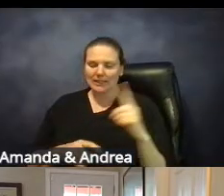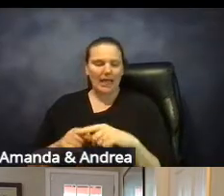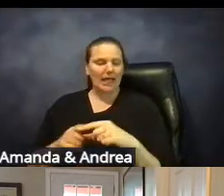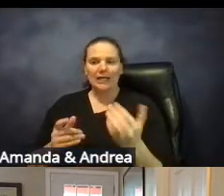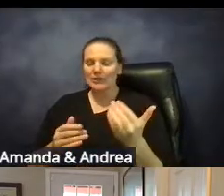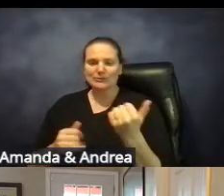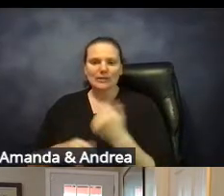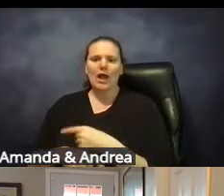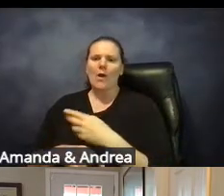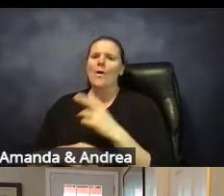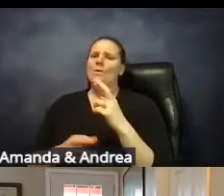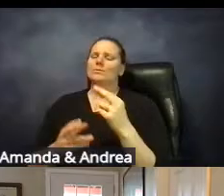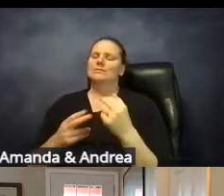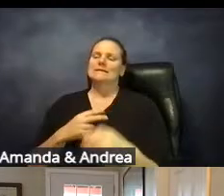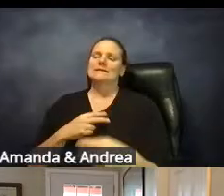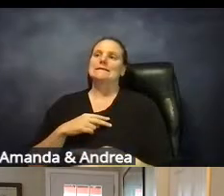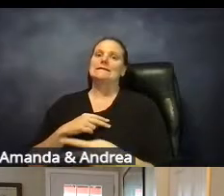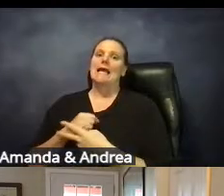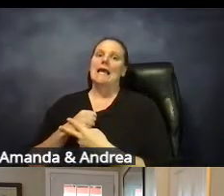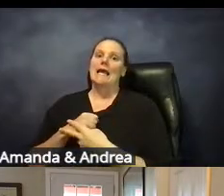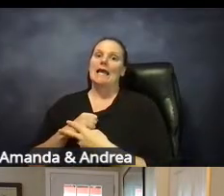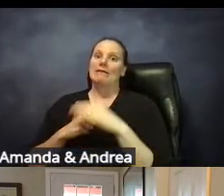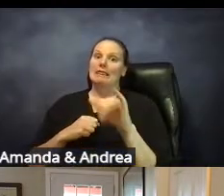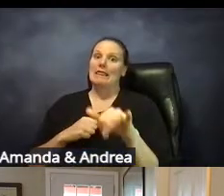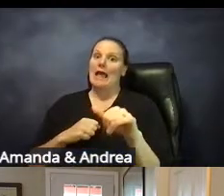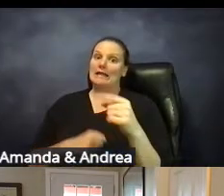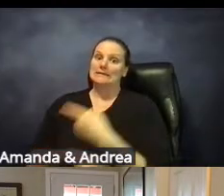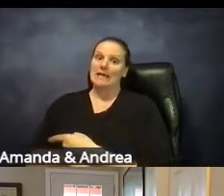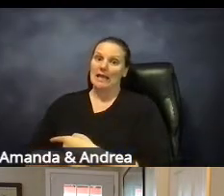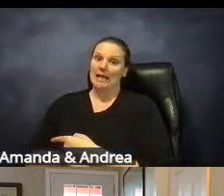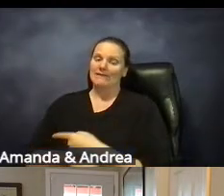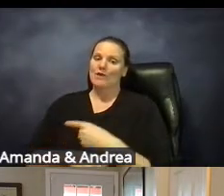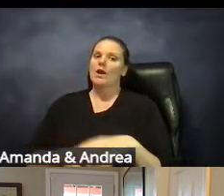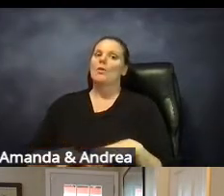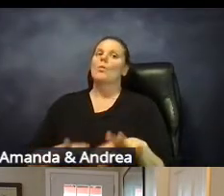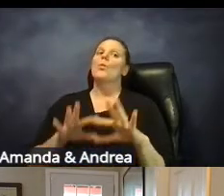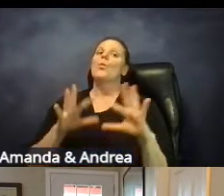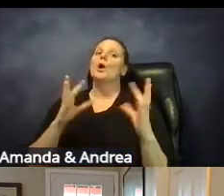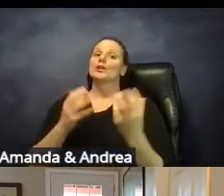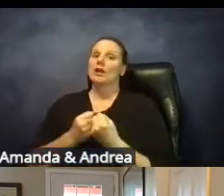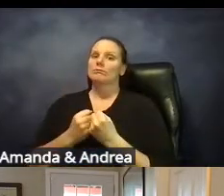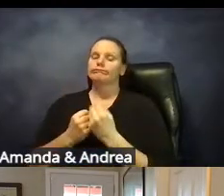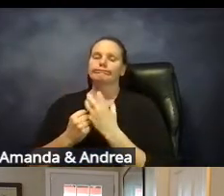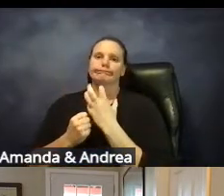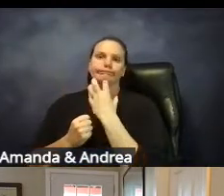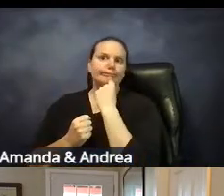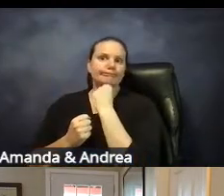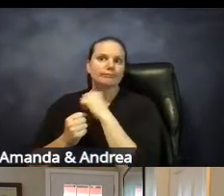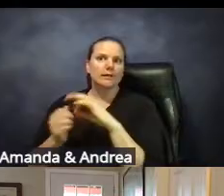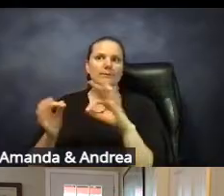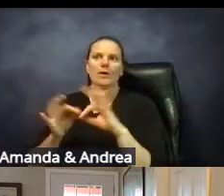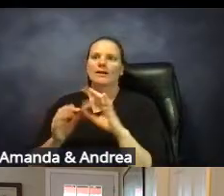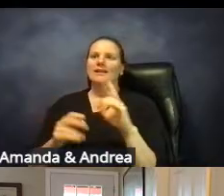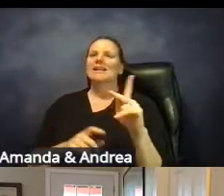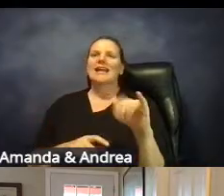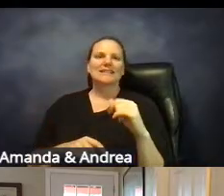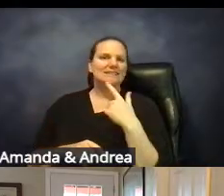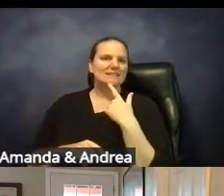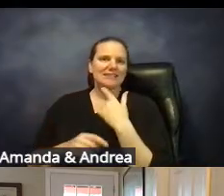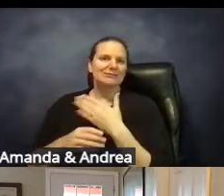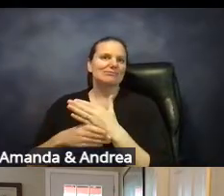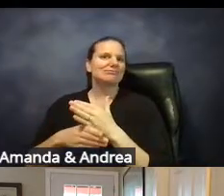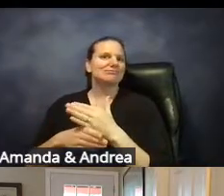is that you're saving the date for both of these really important workshops. It is what Katie shared, the opportunity to interact directly with